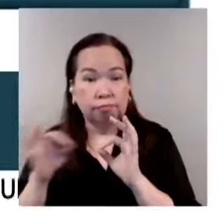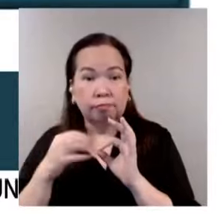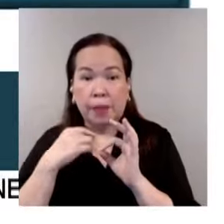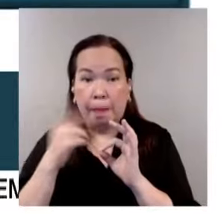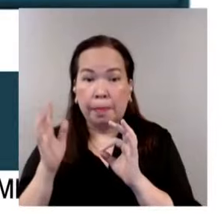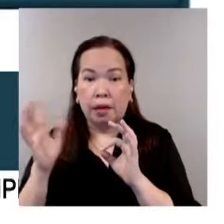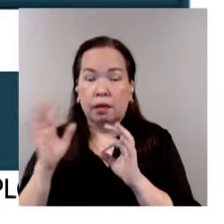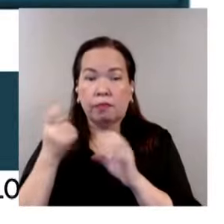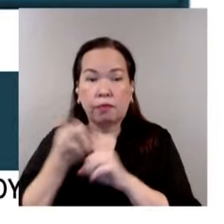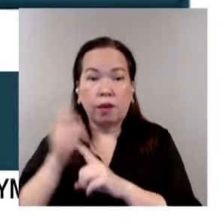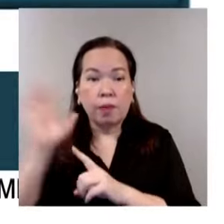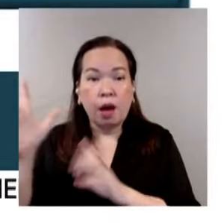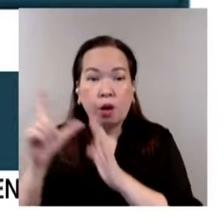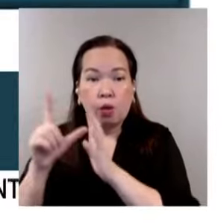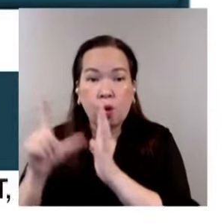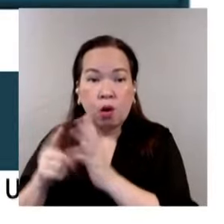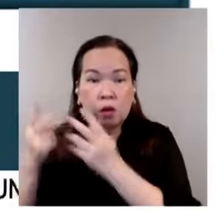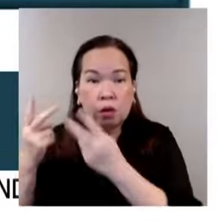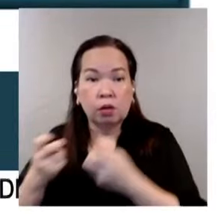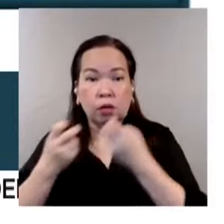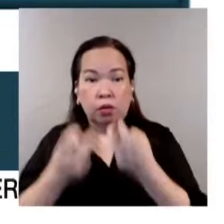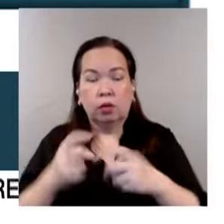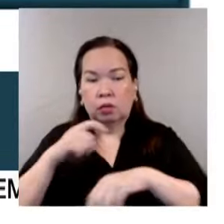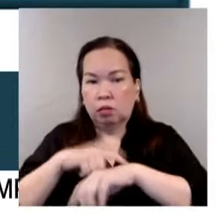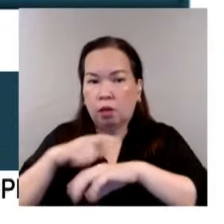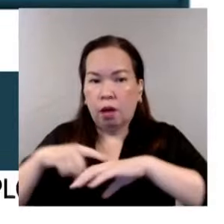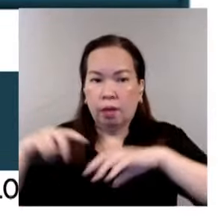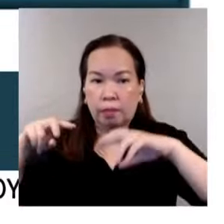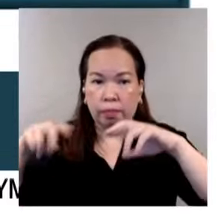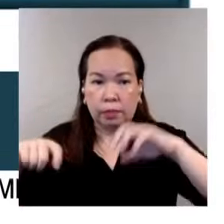lawyer during the hearings this week.